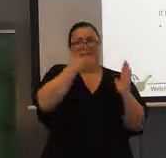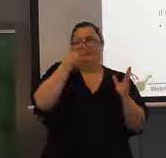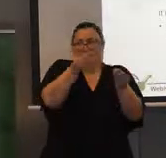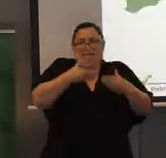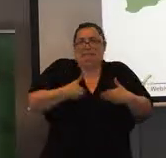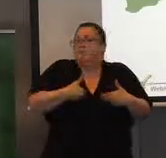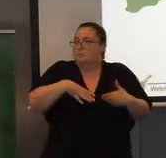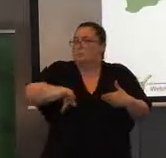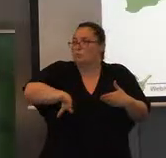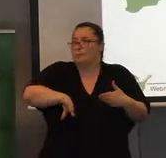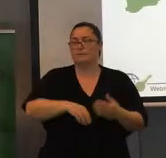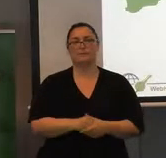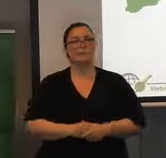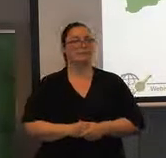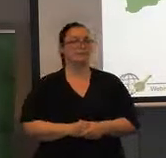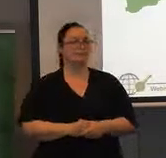do it.